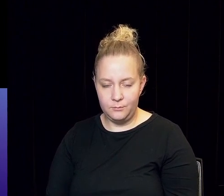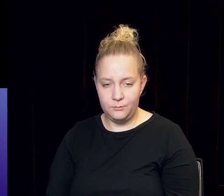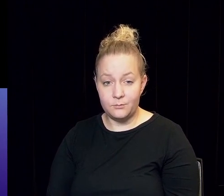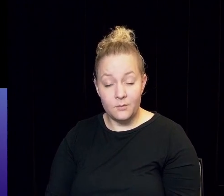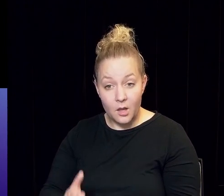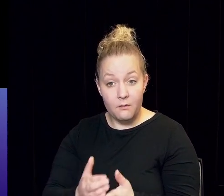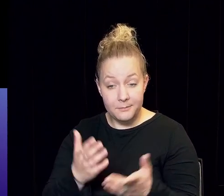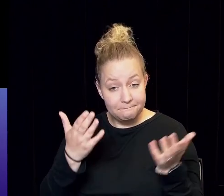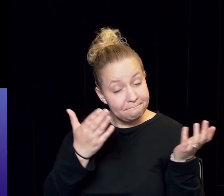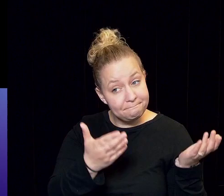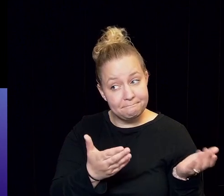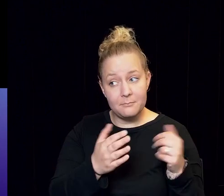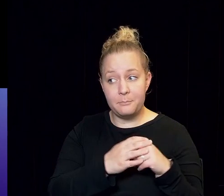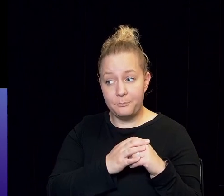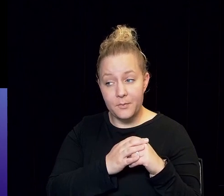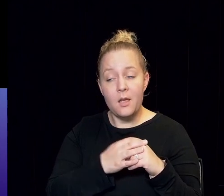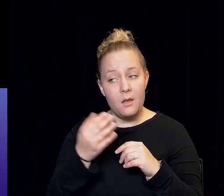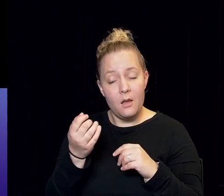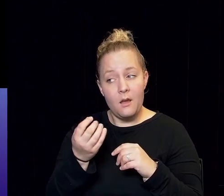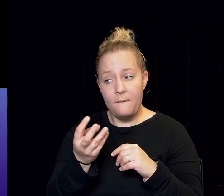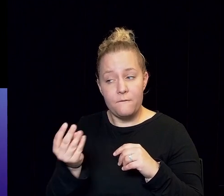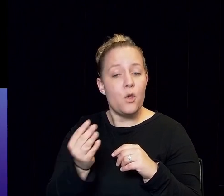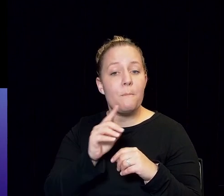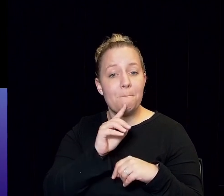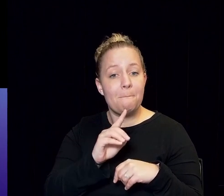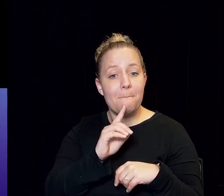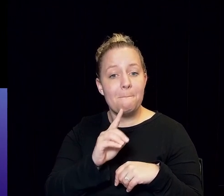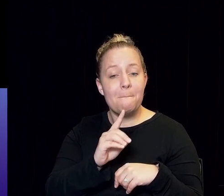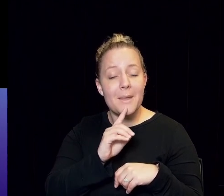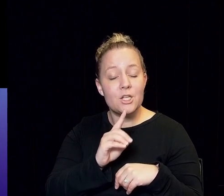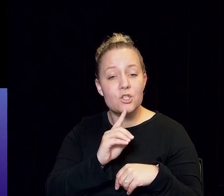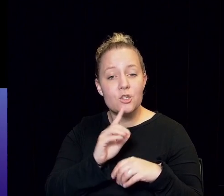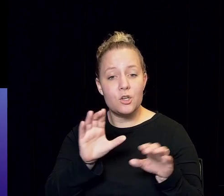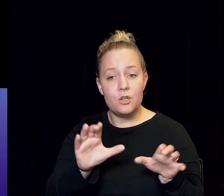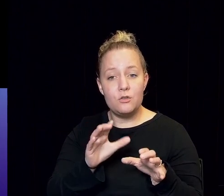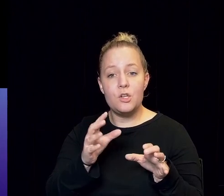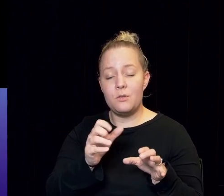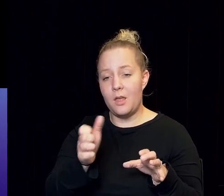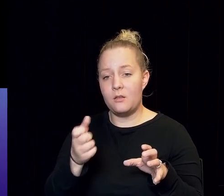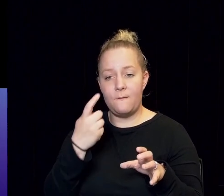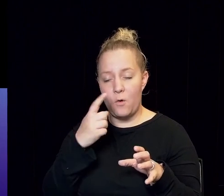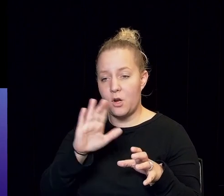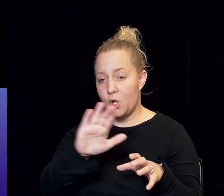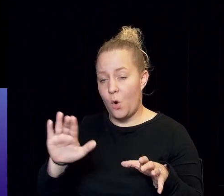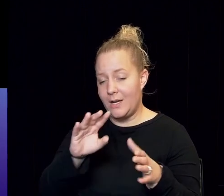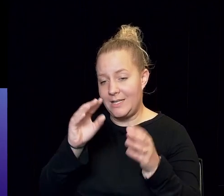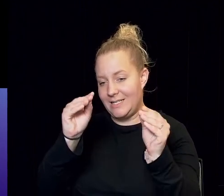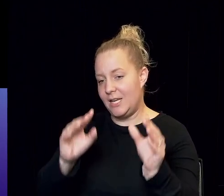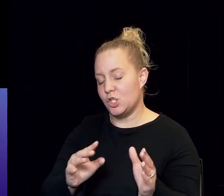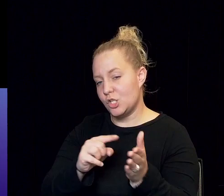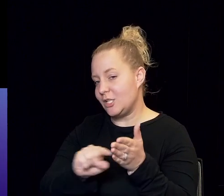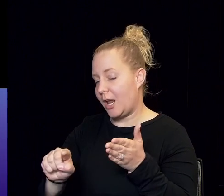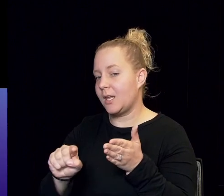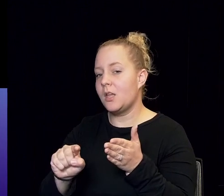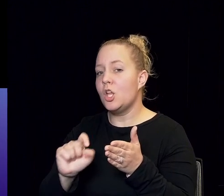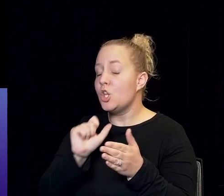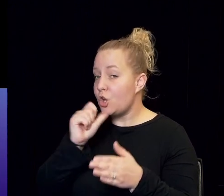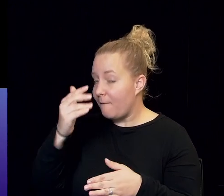All right, well, there you have it on a couple of them. Make sure you get the other ones done for your teacher to check. And don't forget about the